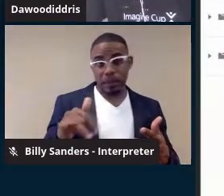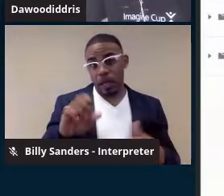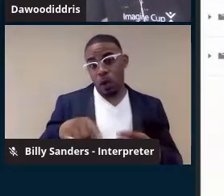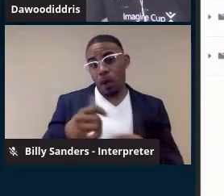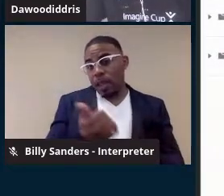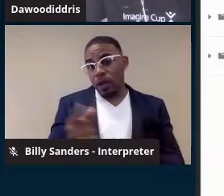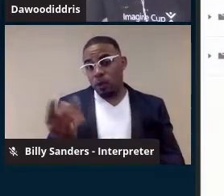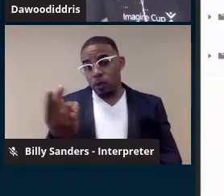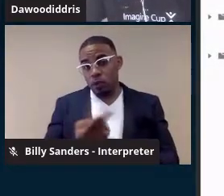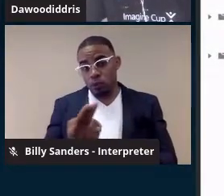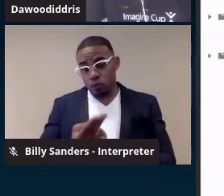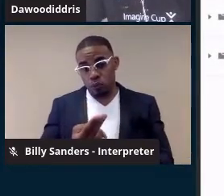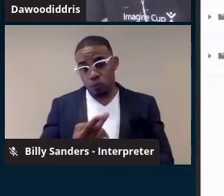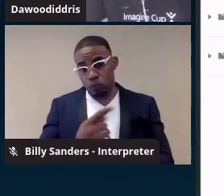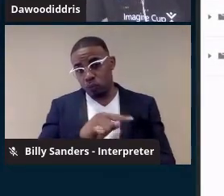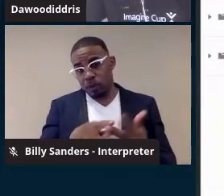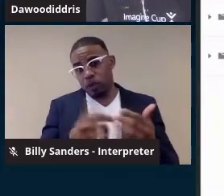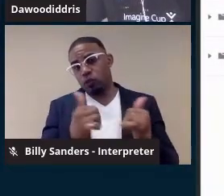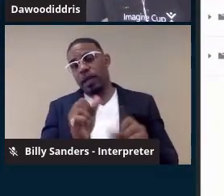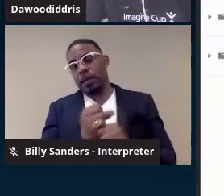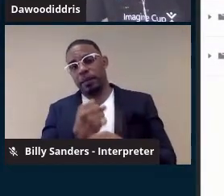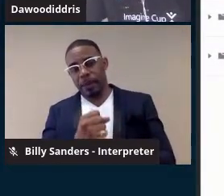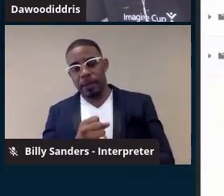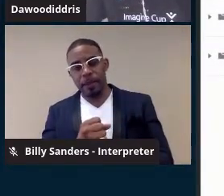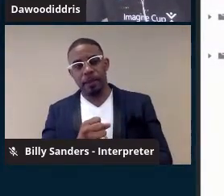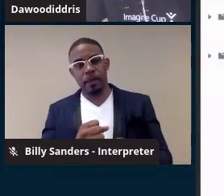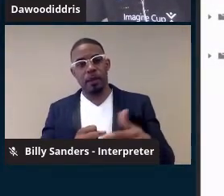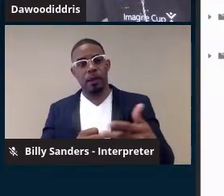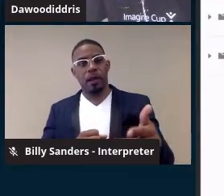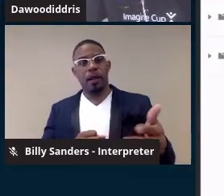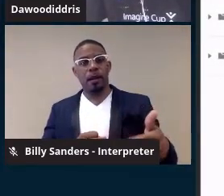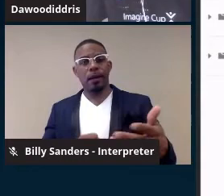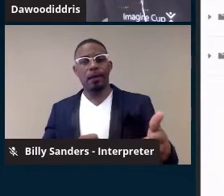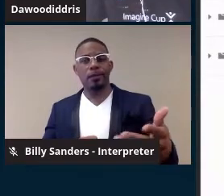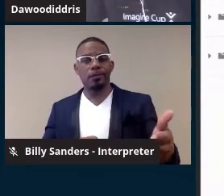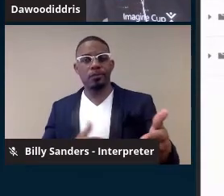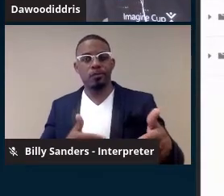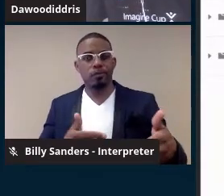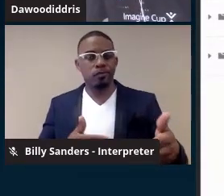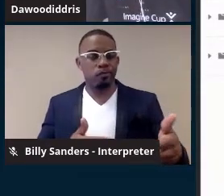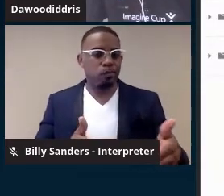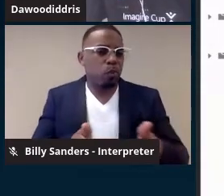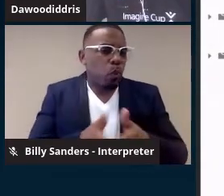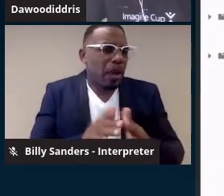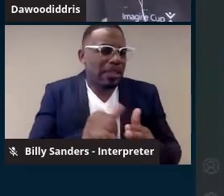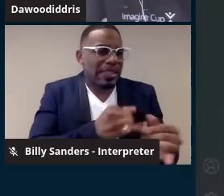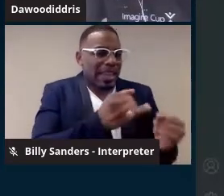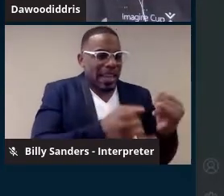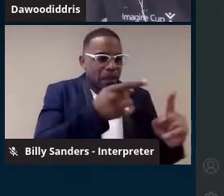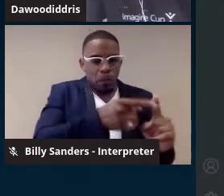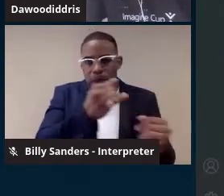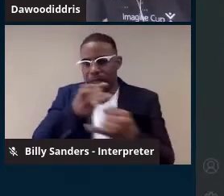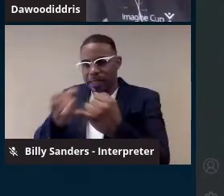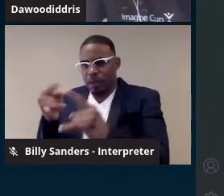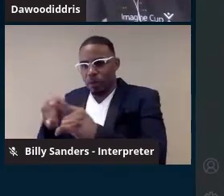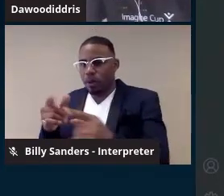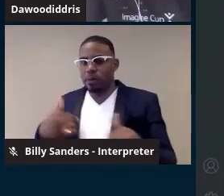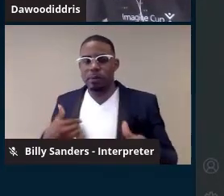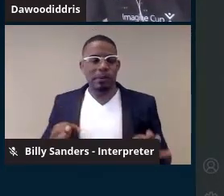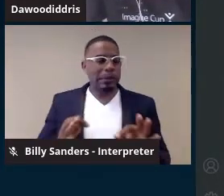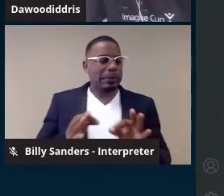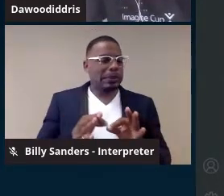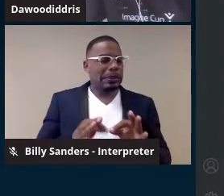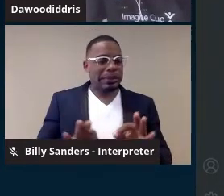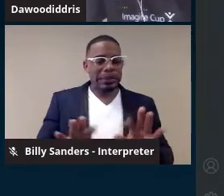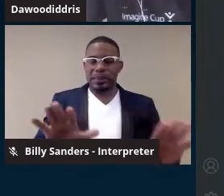anyone uses Postman to try to make an, a request to this particular endpoint, we are simply going to